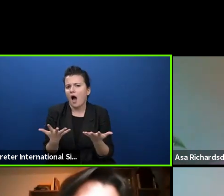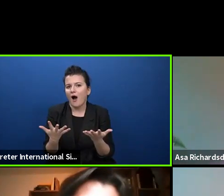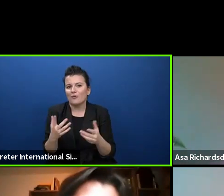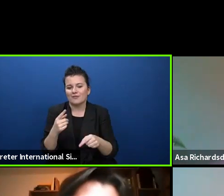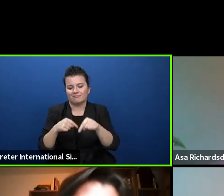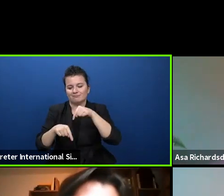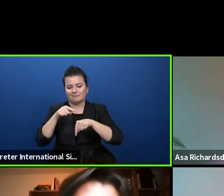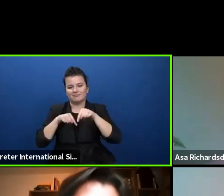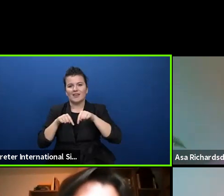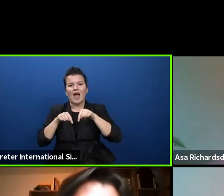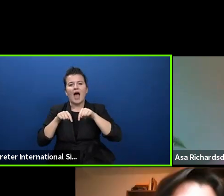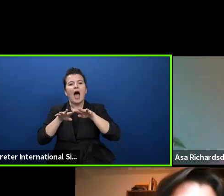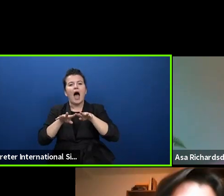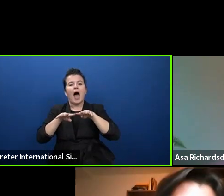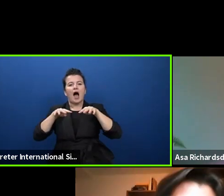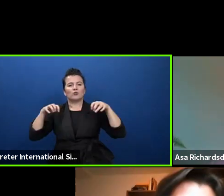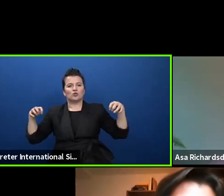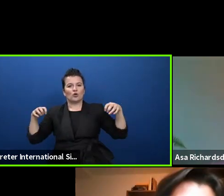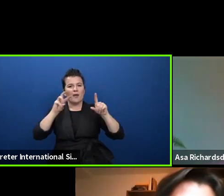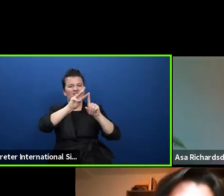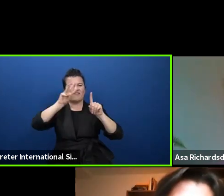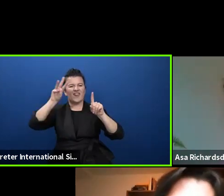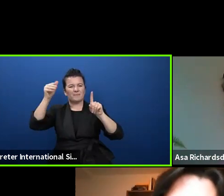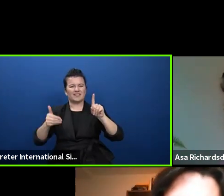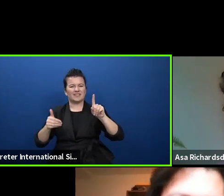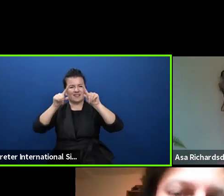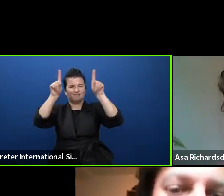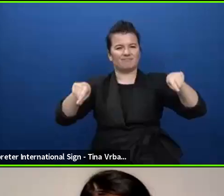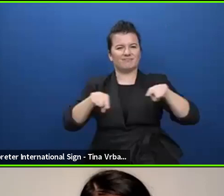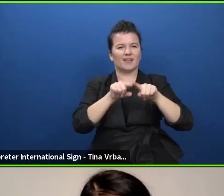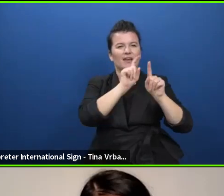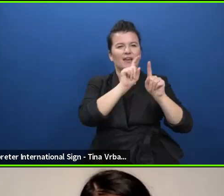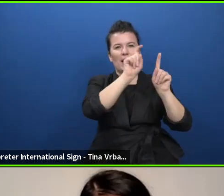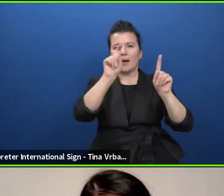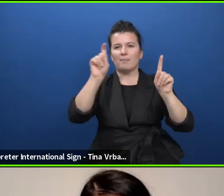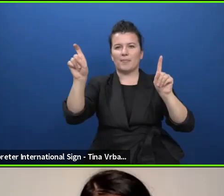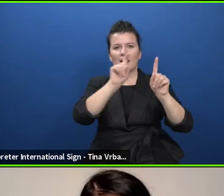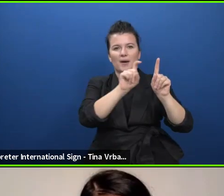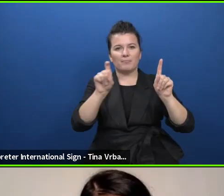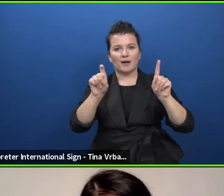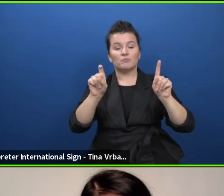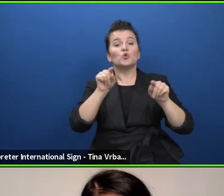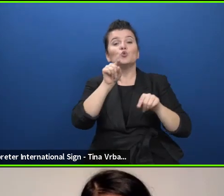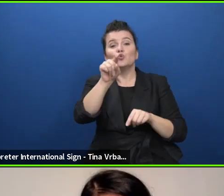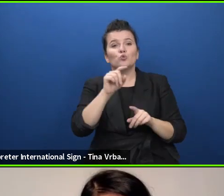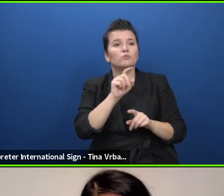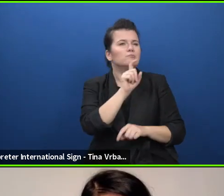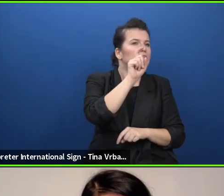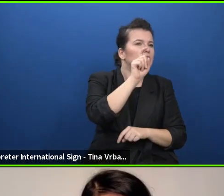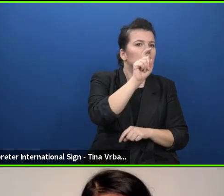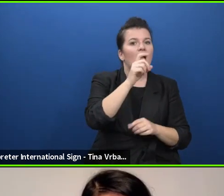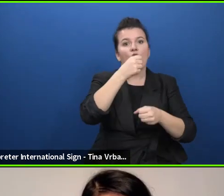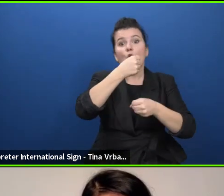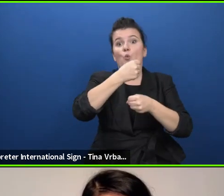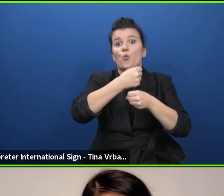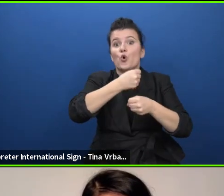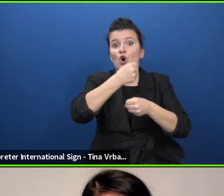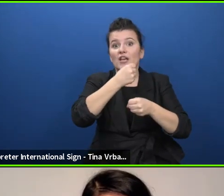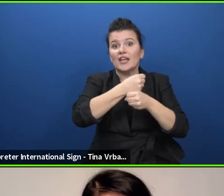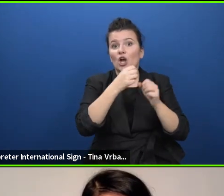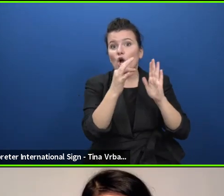auditorium website and find your way. If you want to talk about working conditions, you go to the rigging